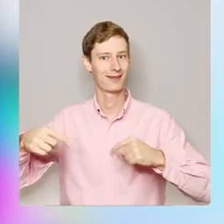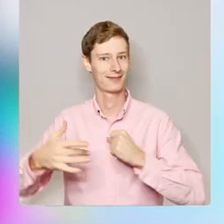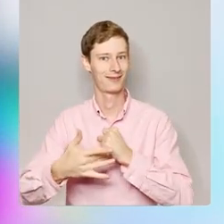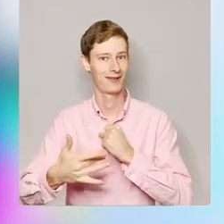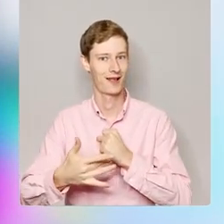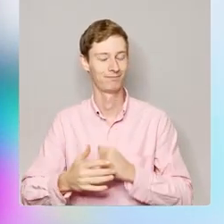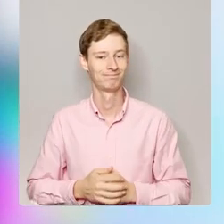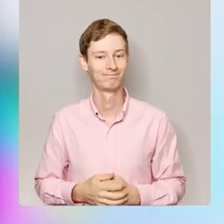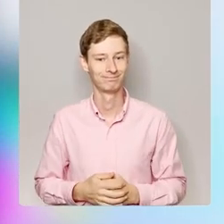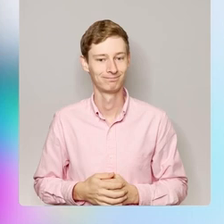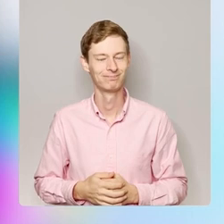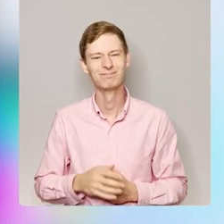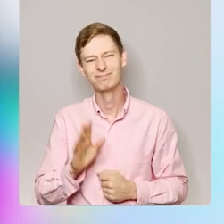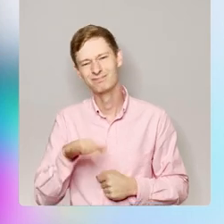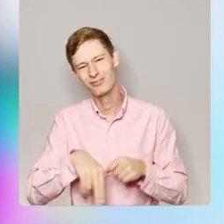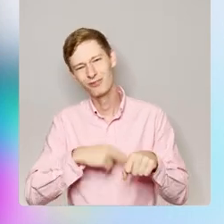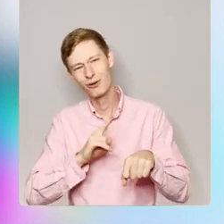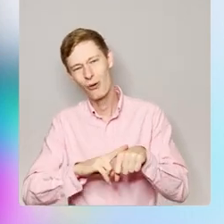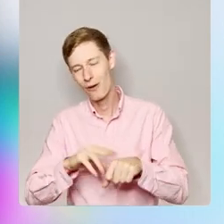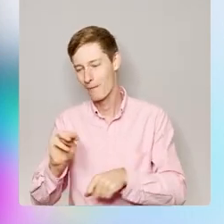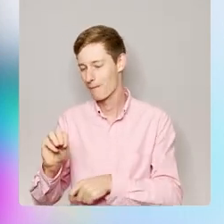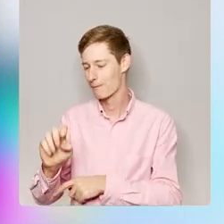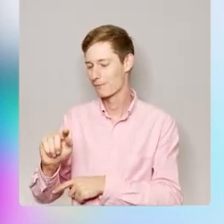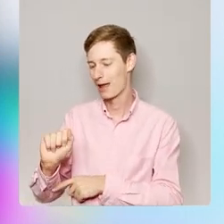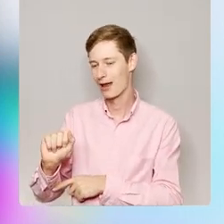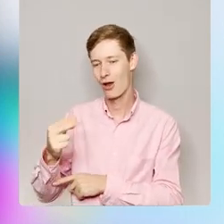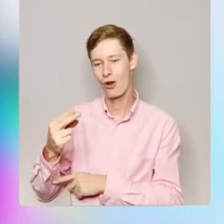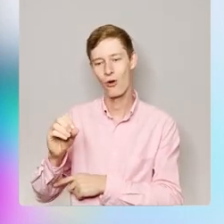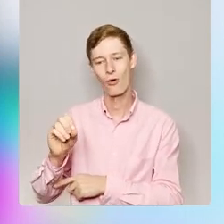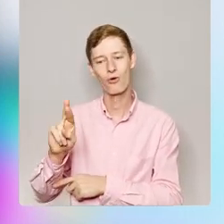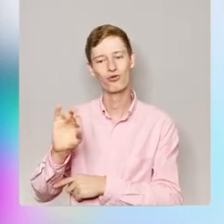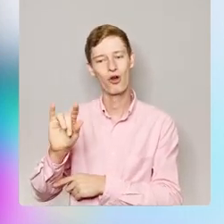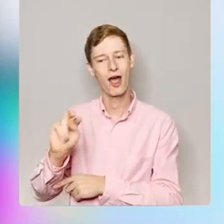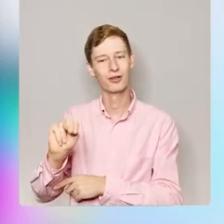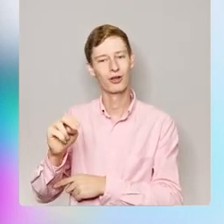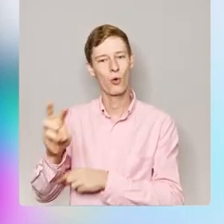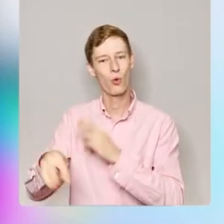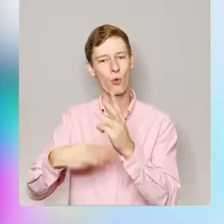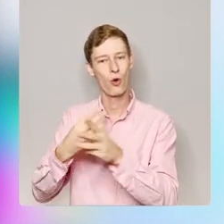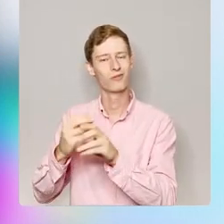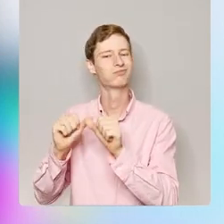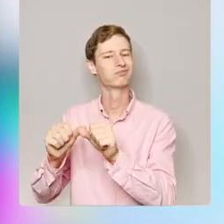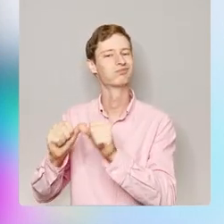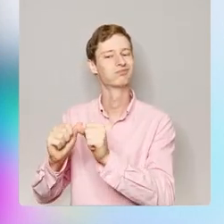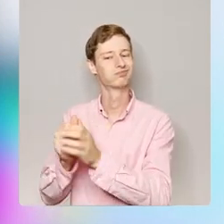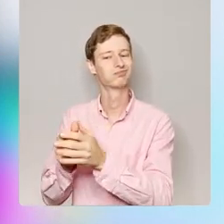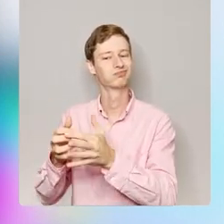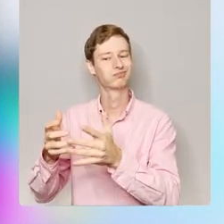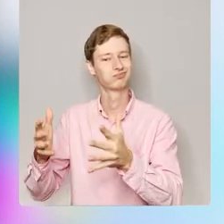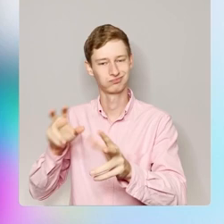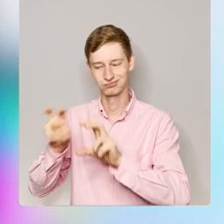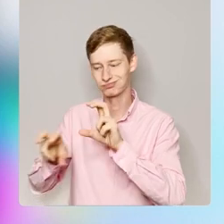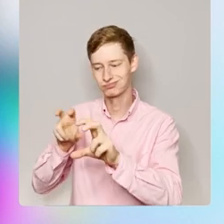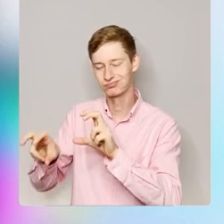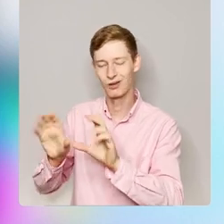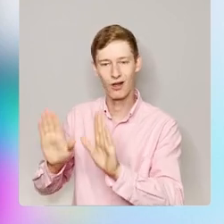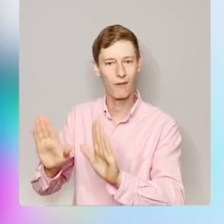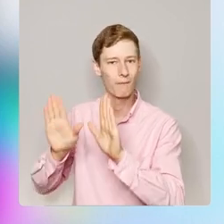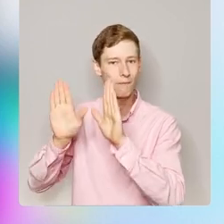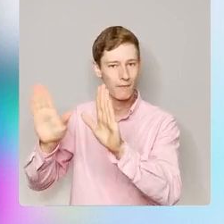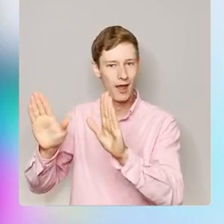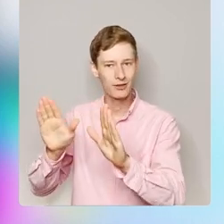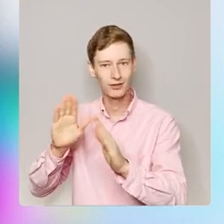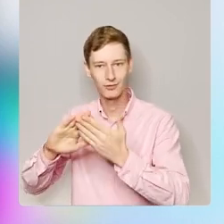Of course, we are continuing to develop Meta Horizon Worlds and continuing to invest in growing the amazing community of technical builders